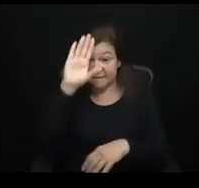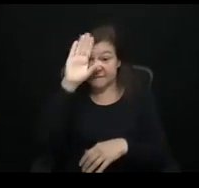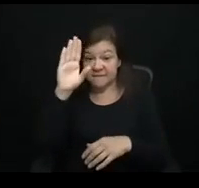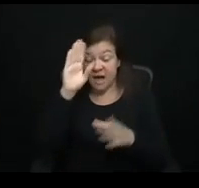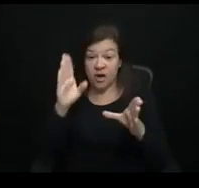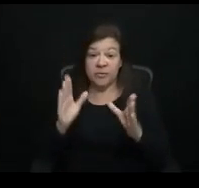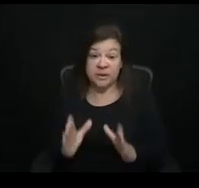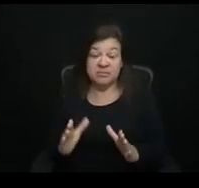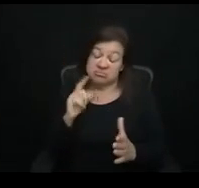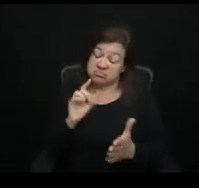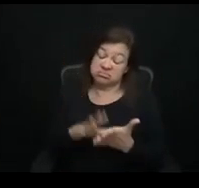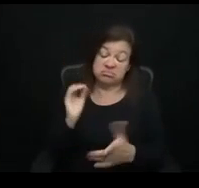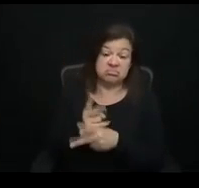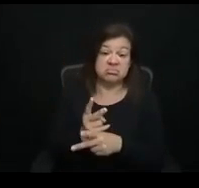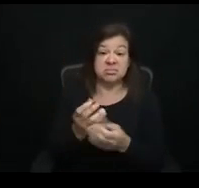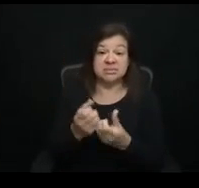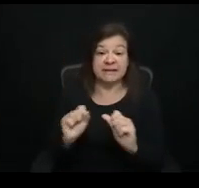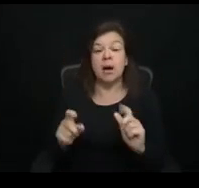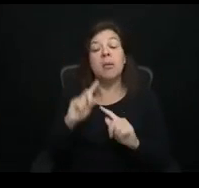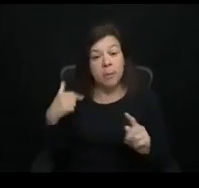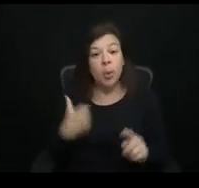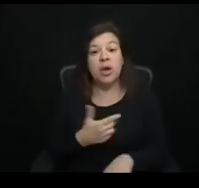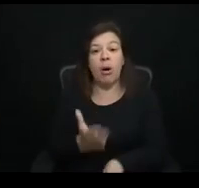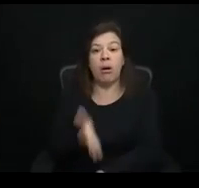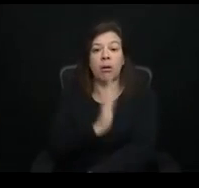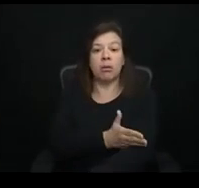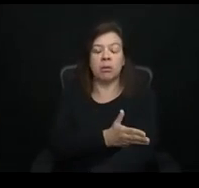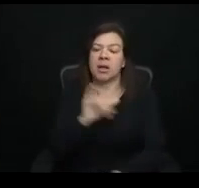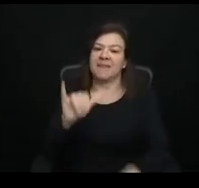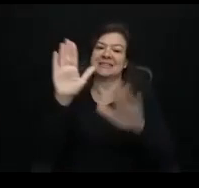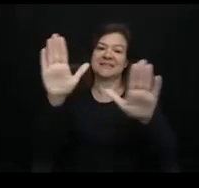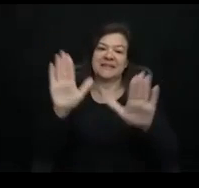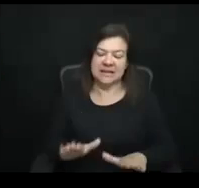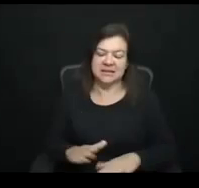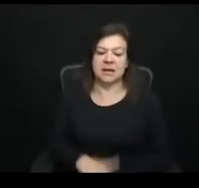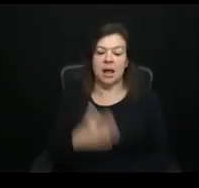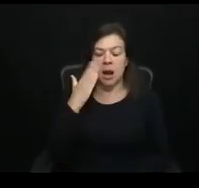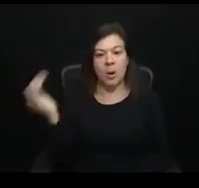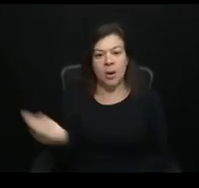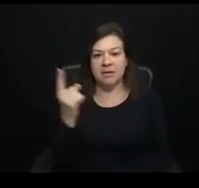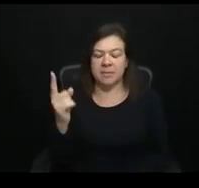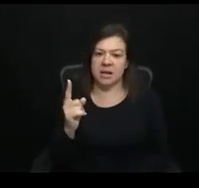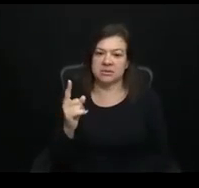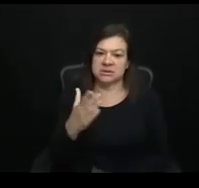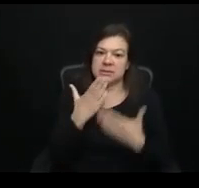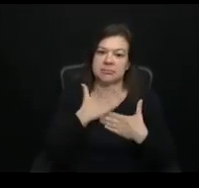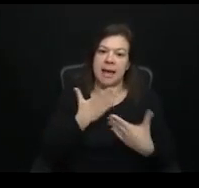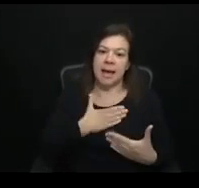but we're making progress, and I think that's fantastic, and I know everyone else does.